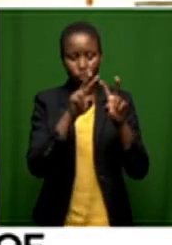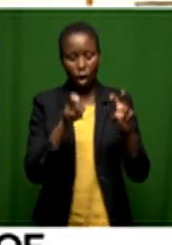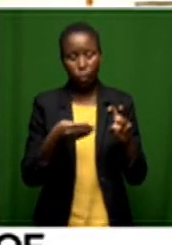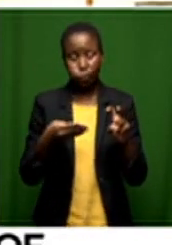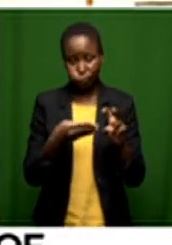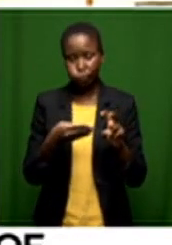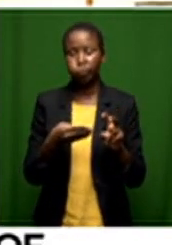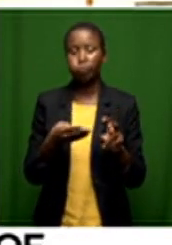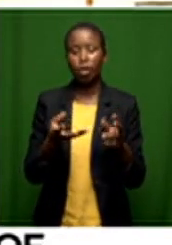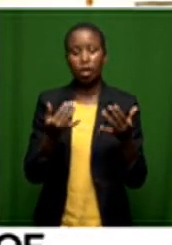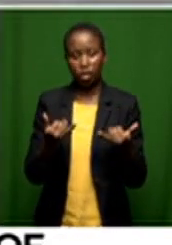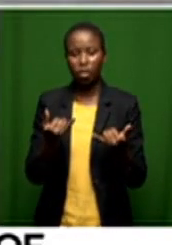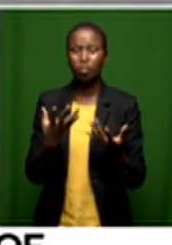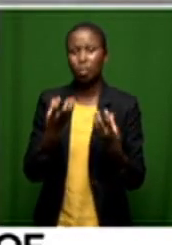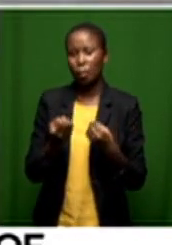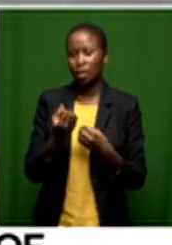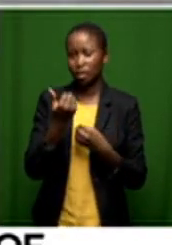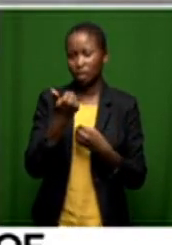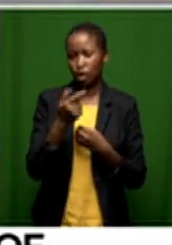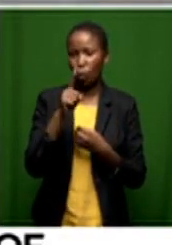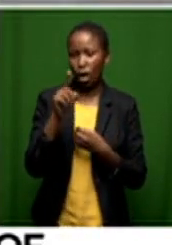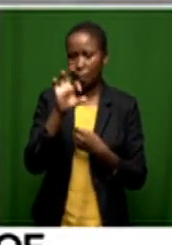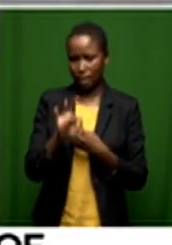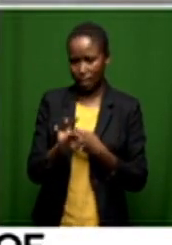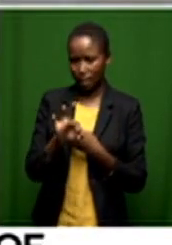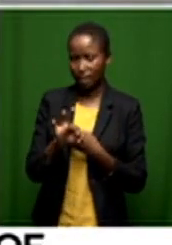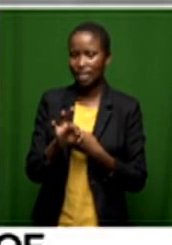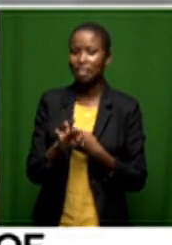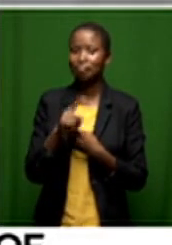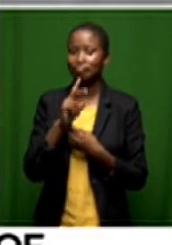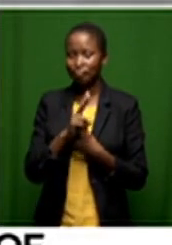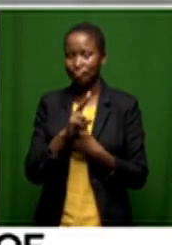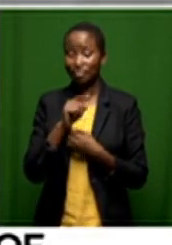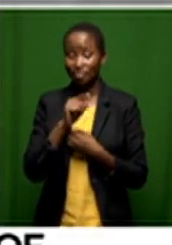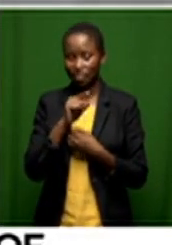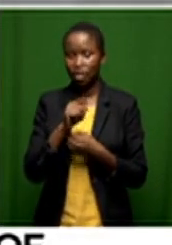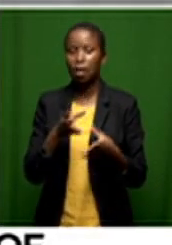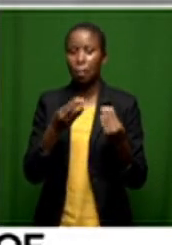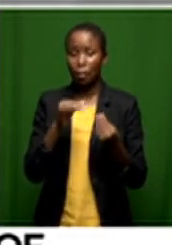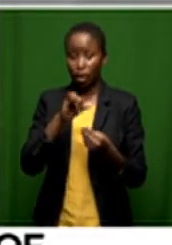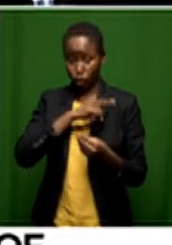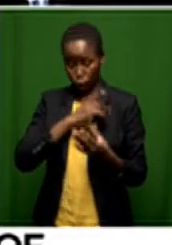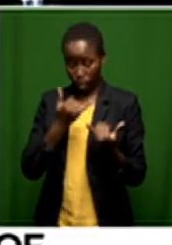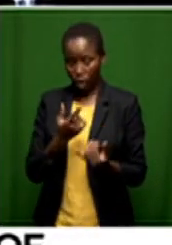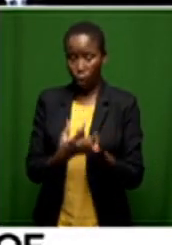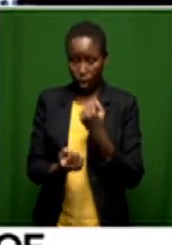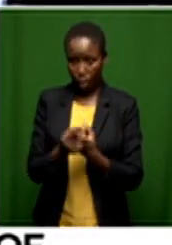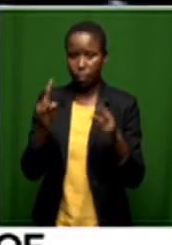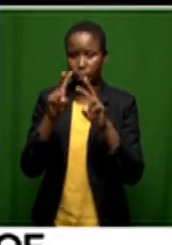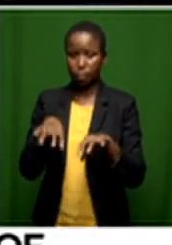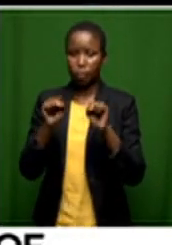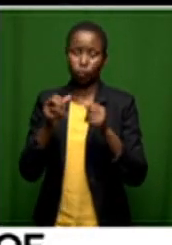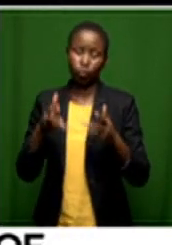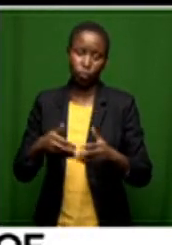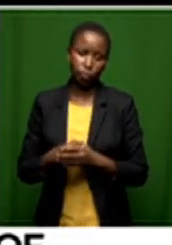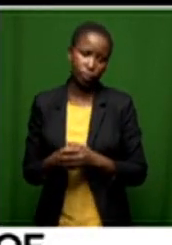year to date is only around 61%. So that's really causing the load shedding that we have now. The additional